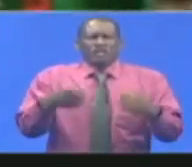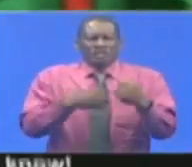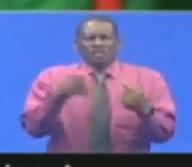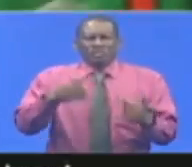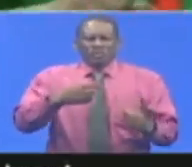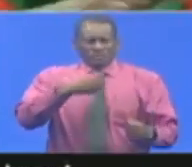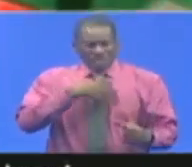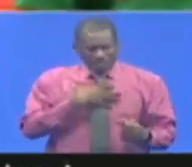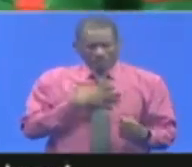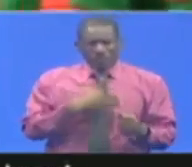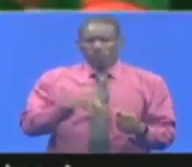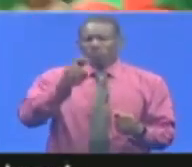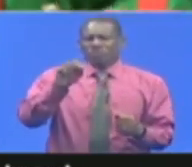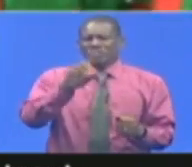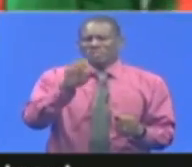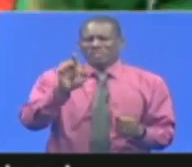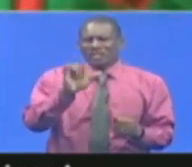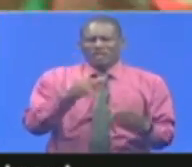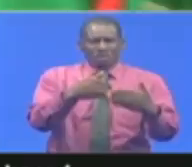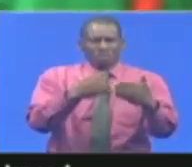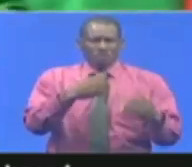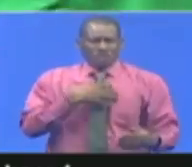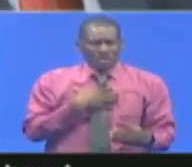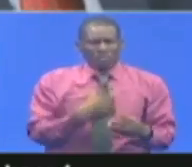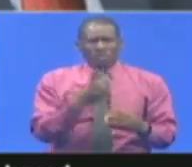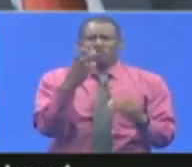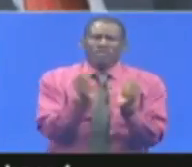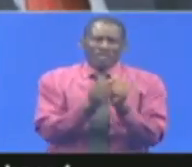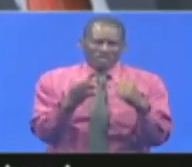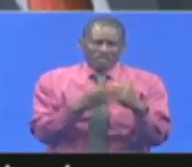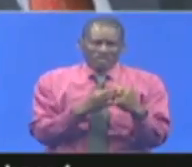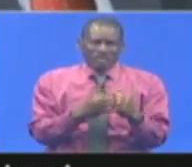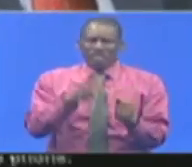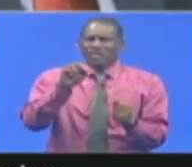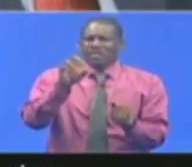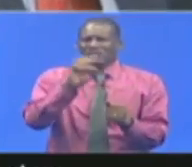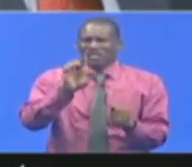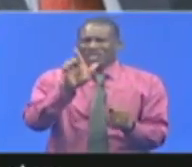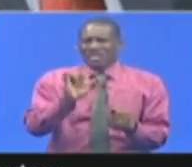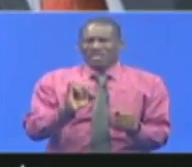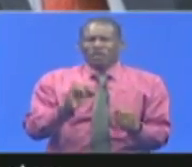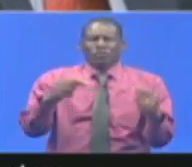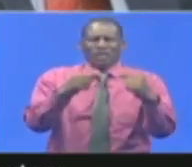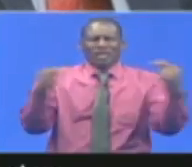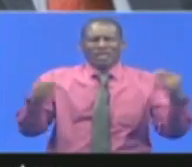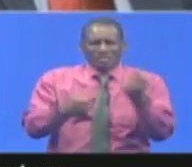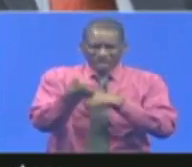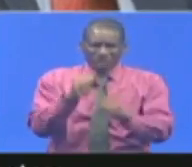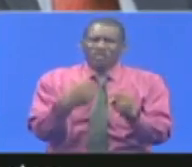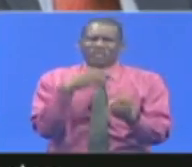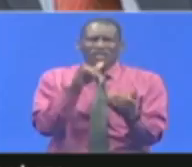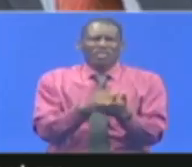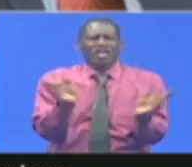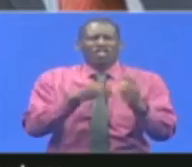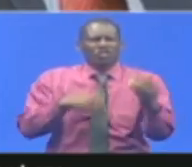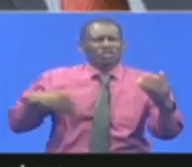terminal leave prior to his retirement in 2018. Nzili objected the move, arguing he had not